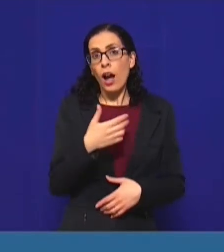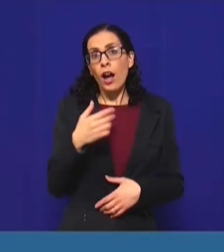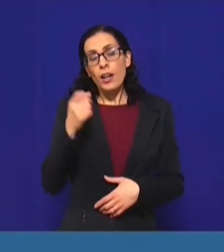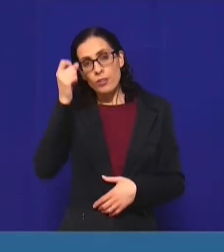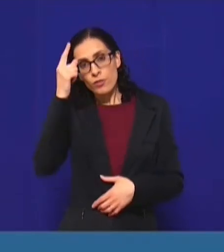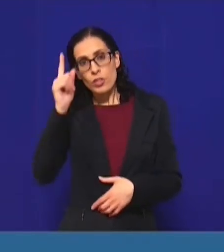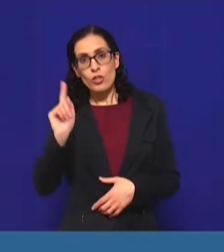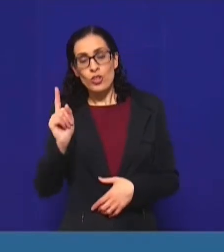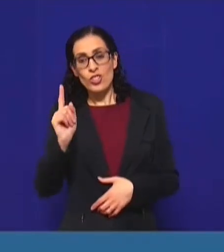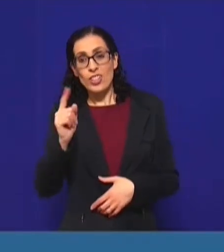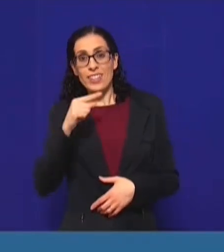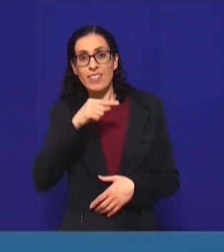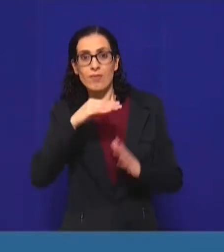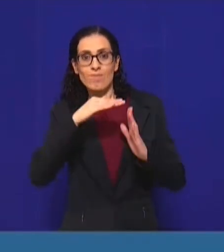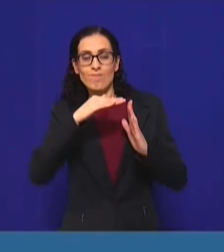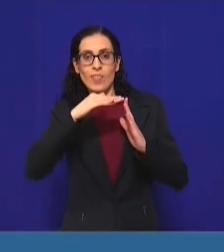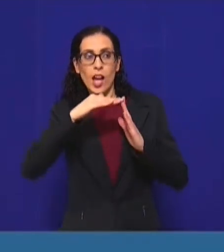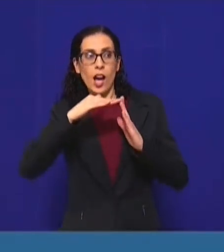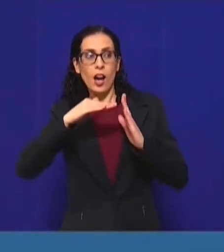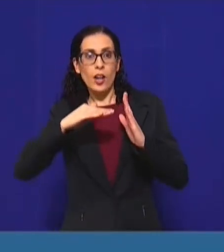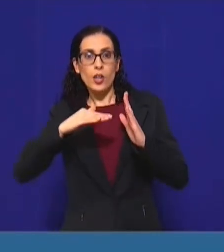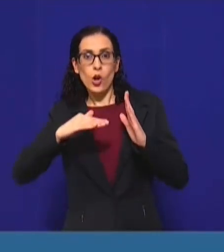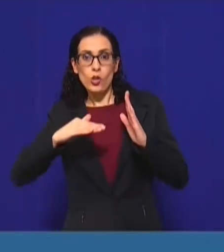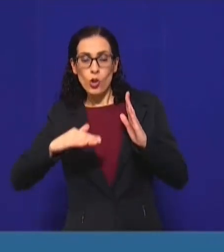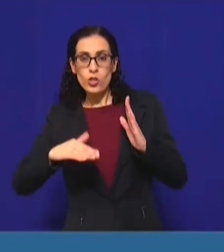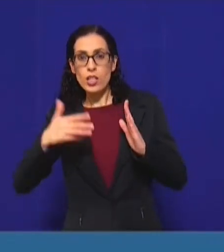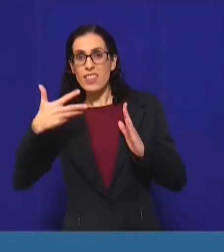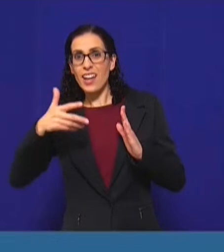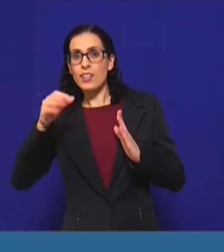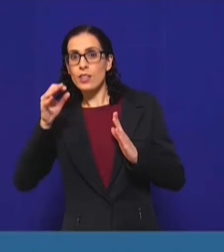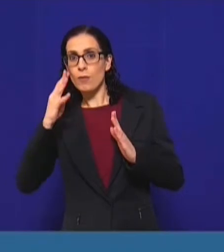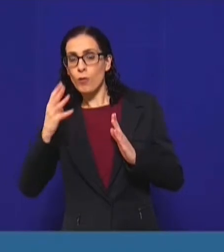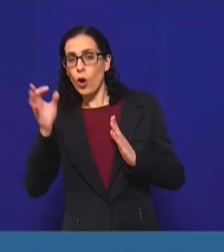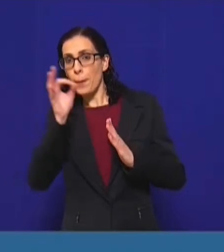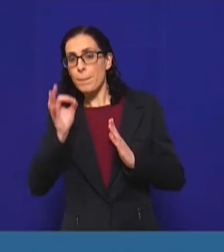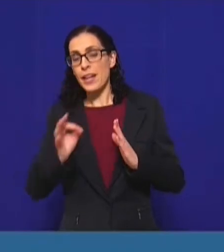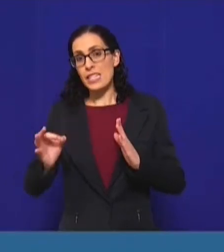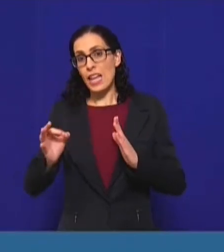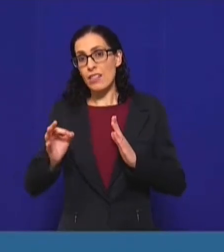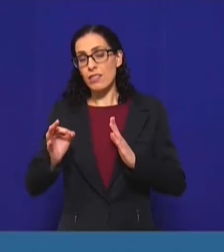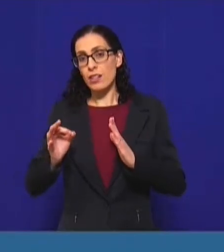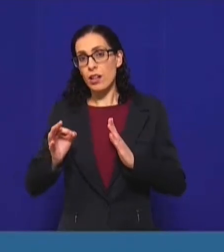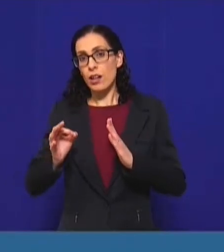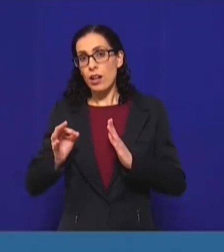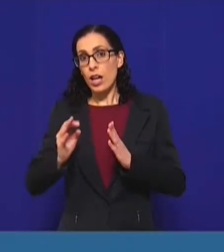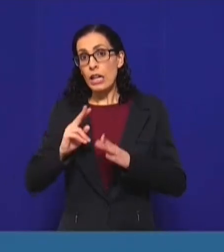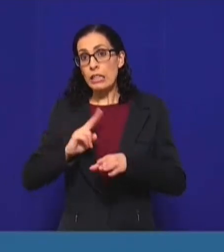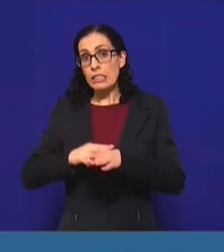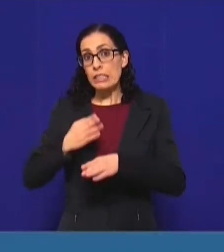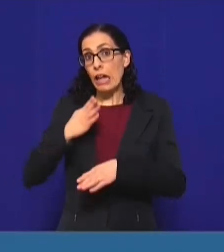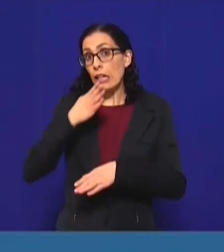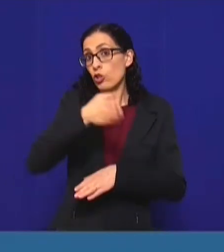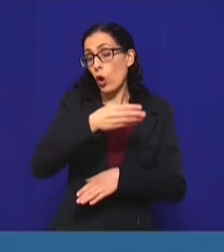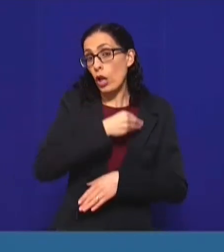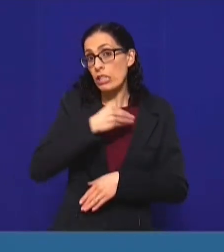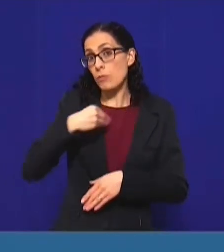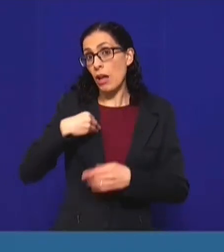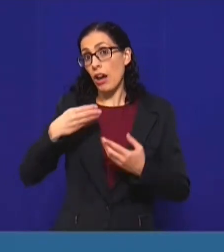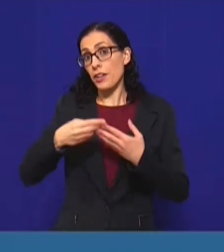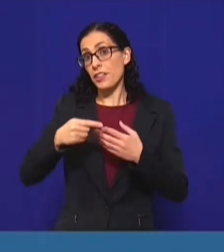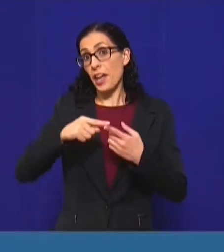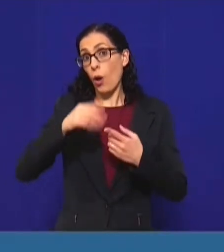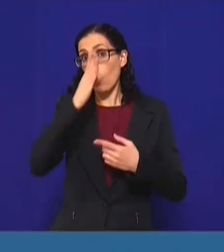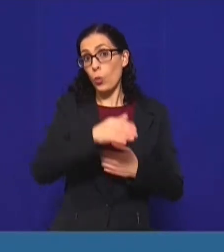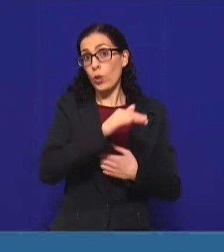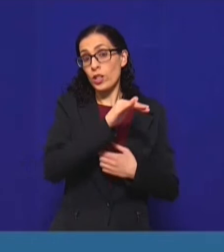ħajkollok tnaqqis ta' 94% ċans li inti tidħol l-isptar jew inkella inti ikollok l-imwiet.